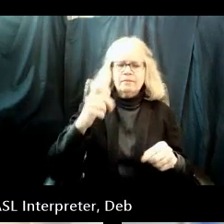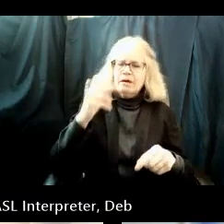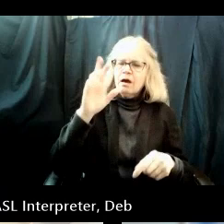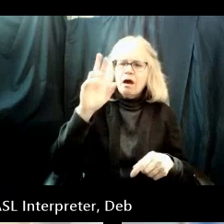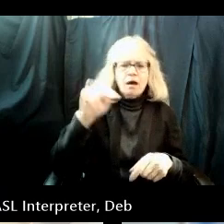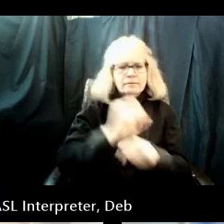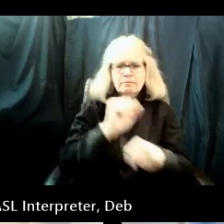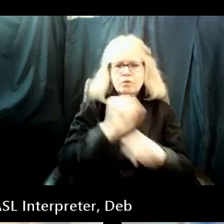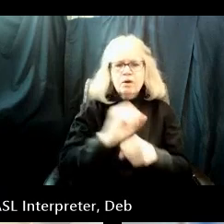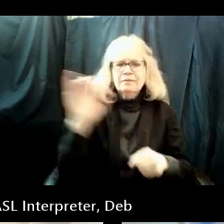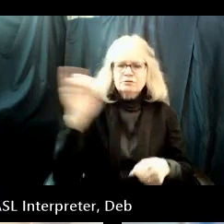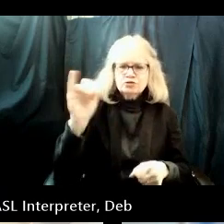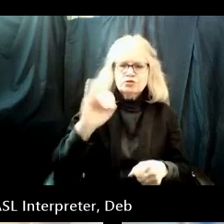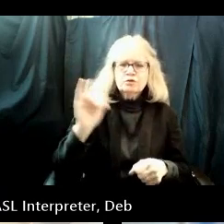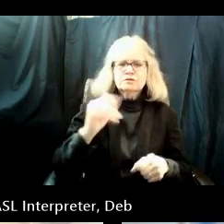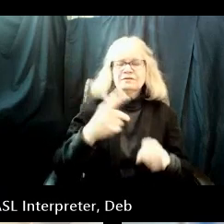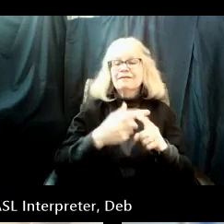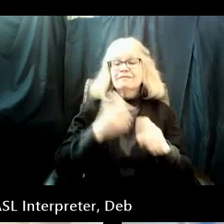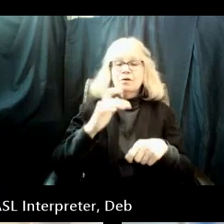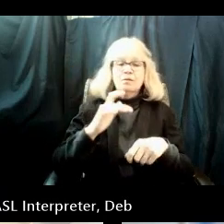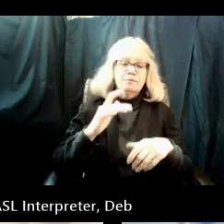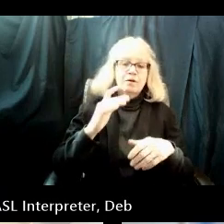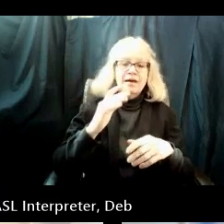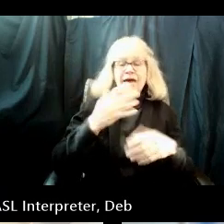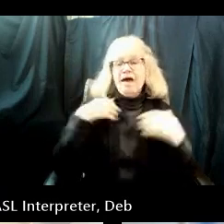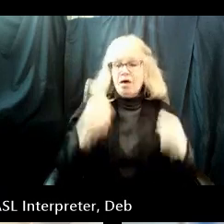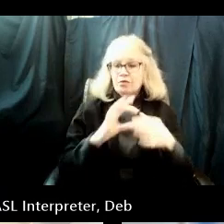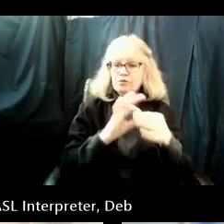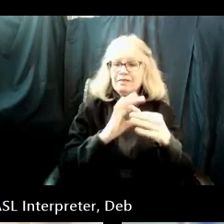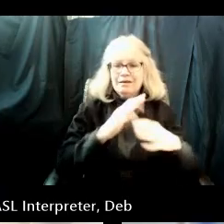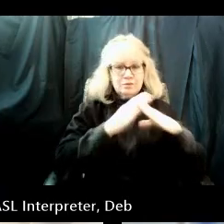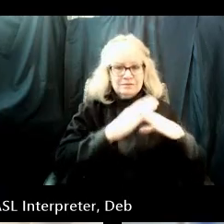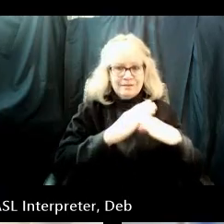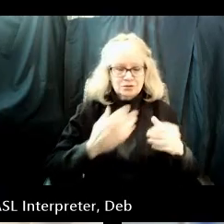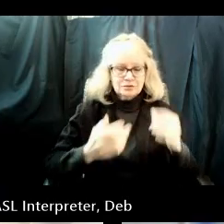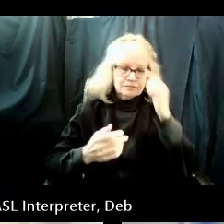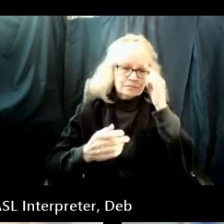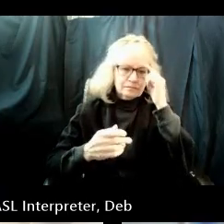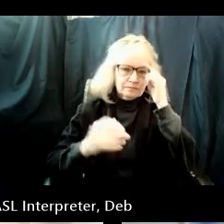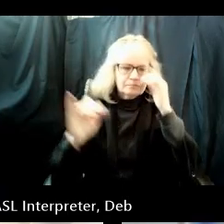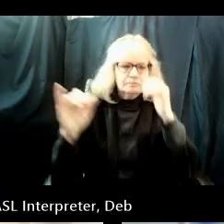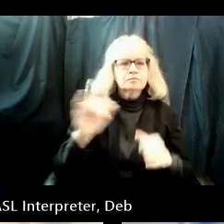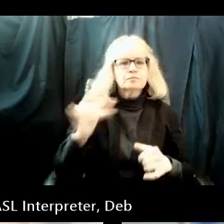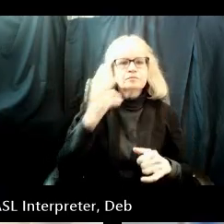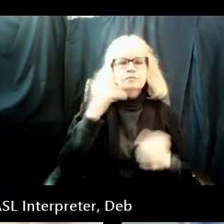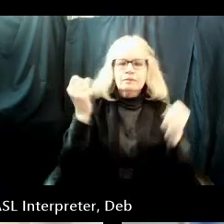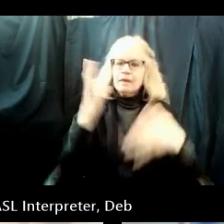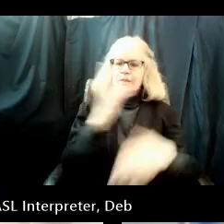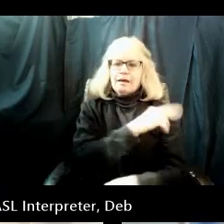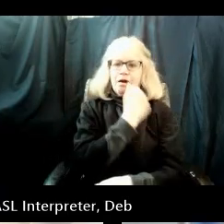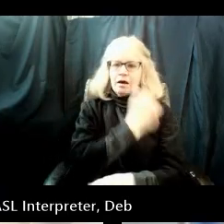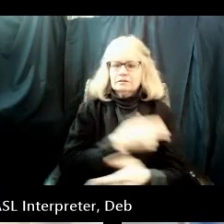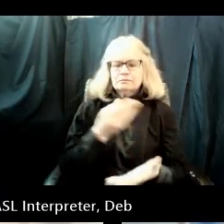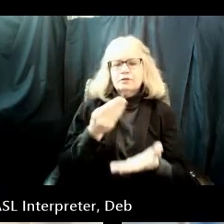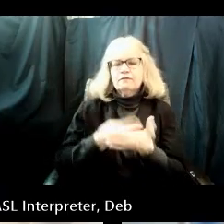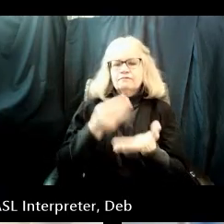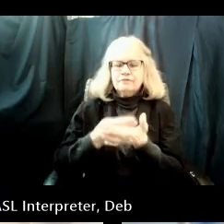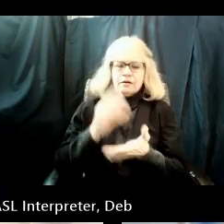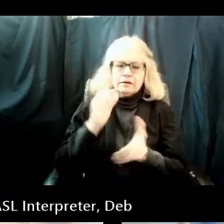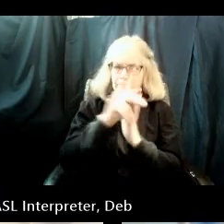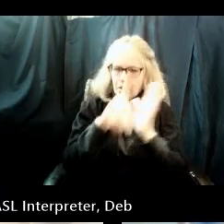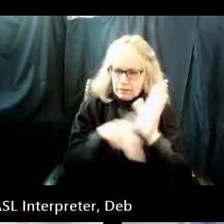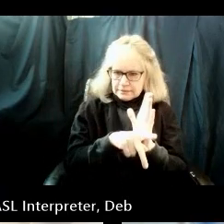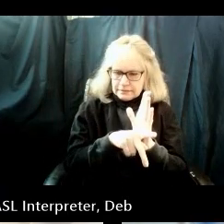early forms of health-related protections. We also saw many hospital funding policies, in